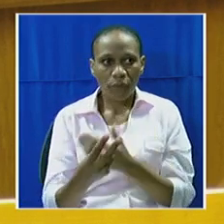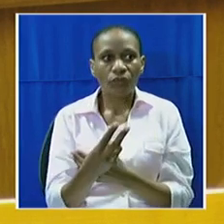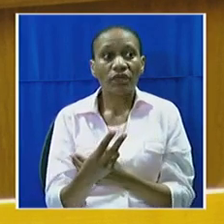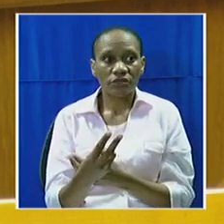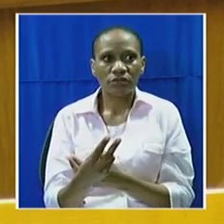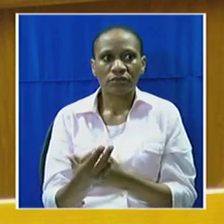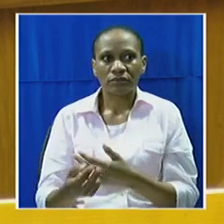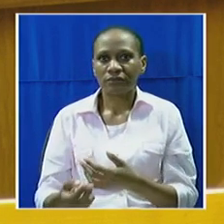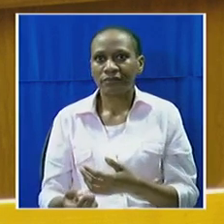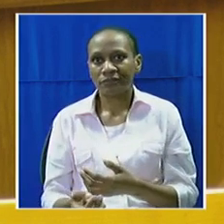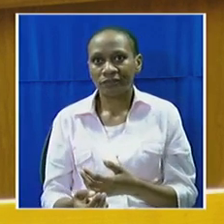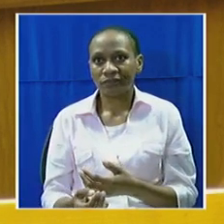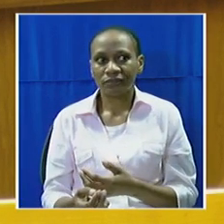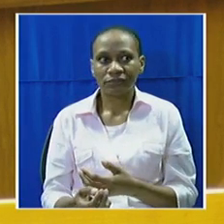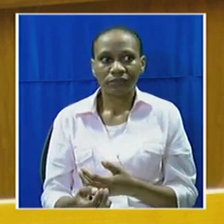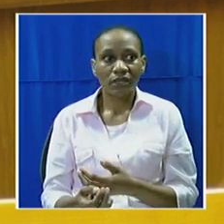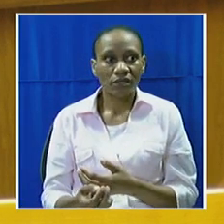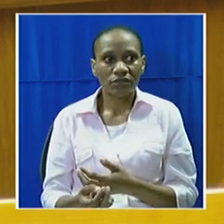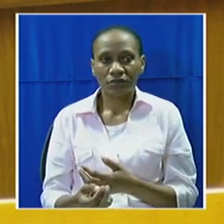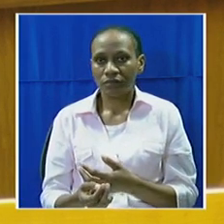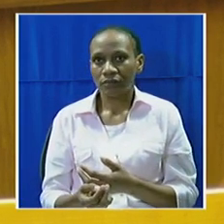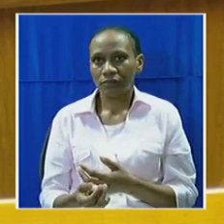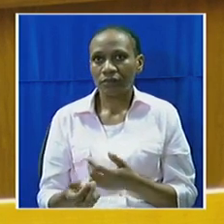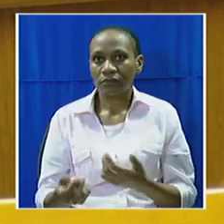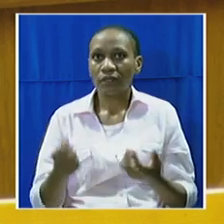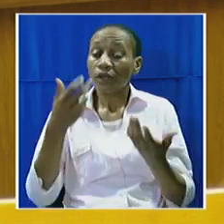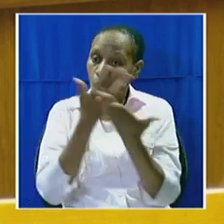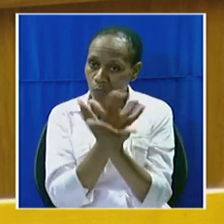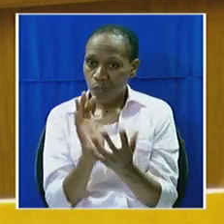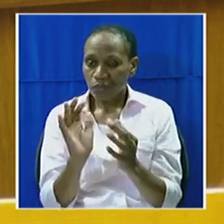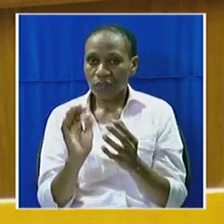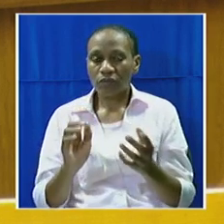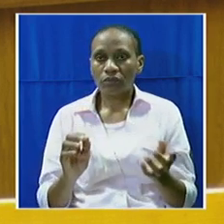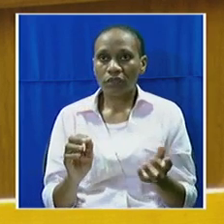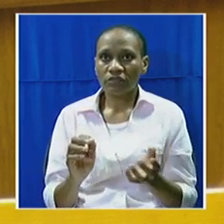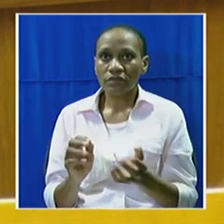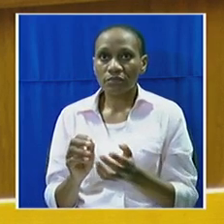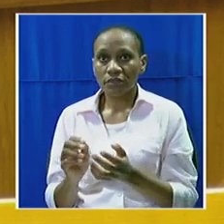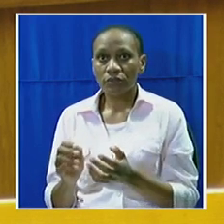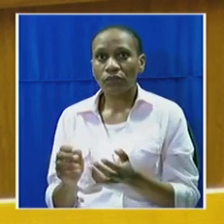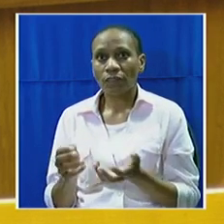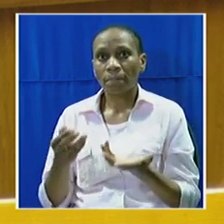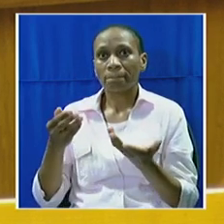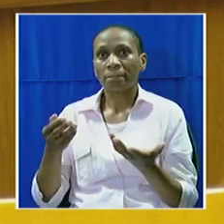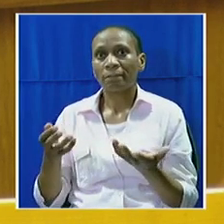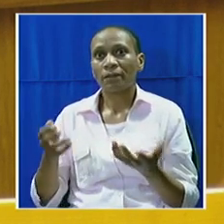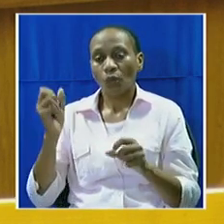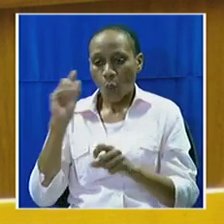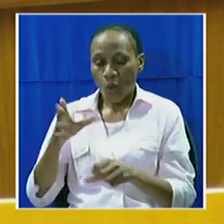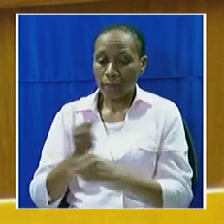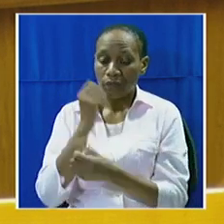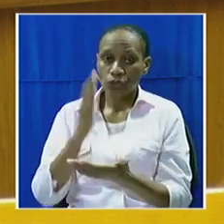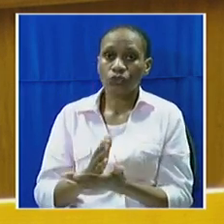central to good governance and continue to be pivotal in ensuring